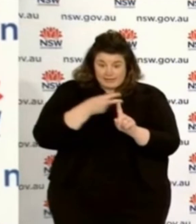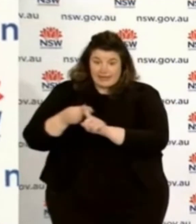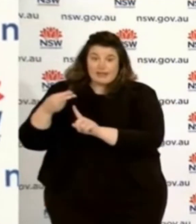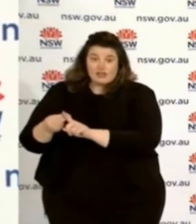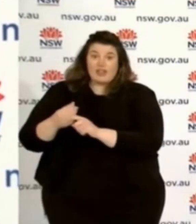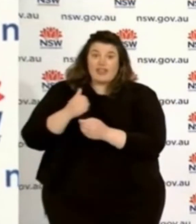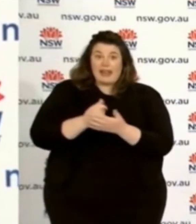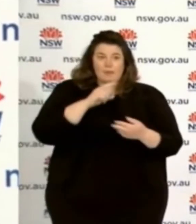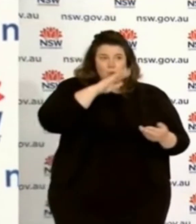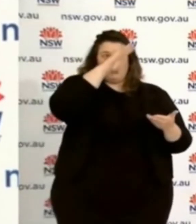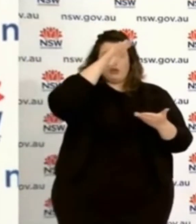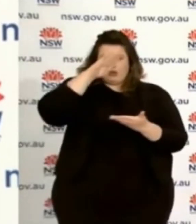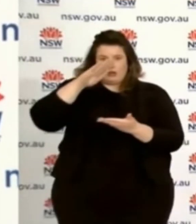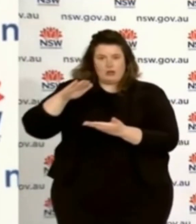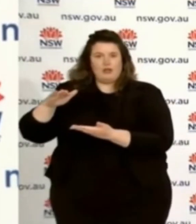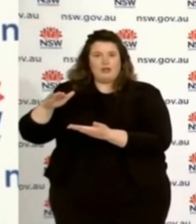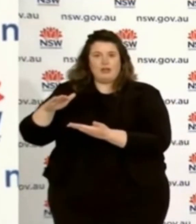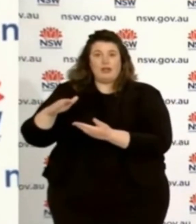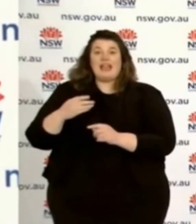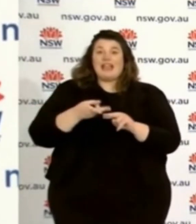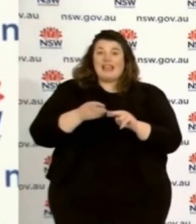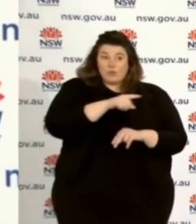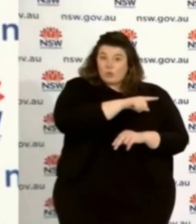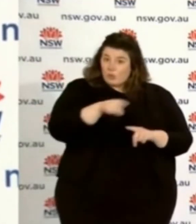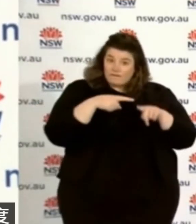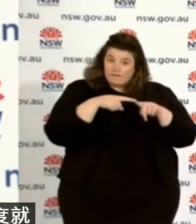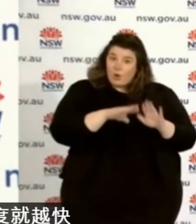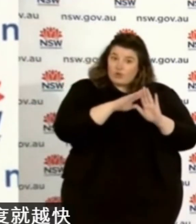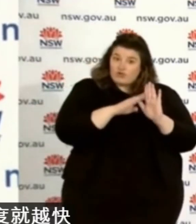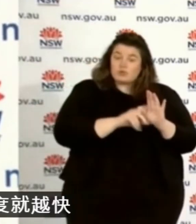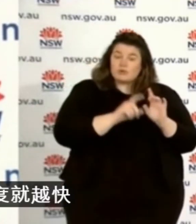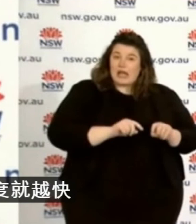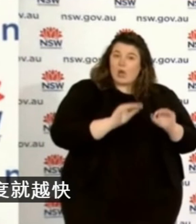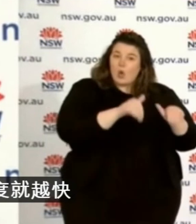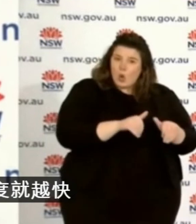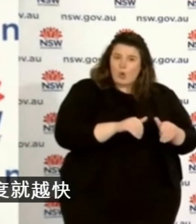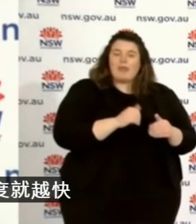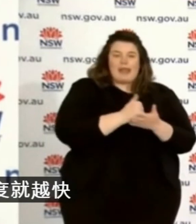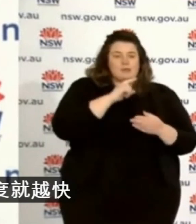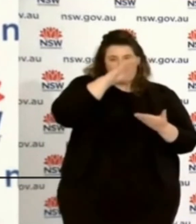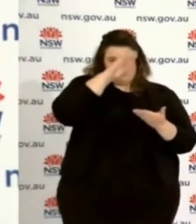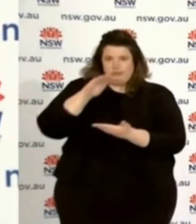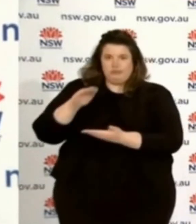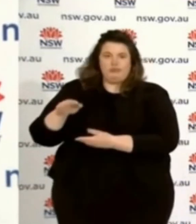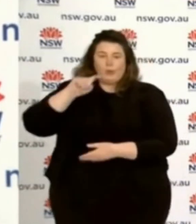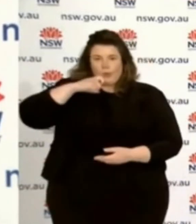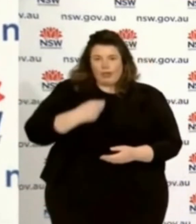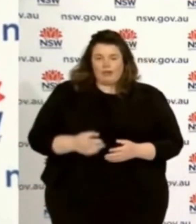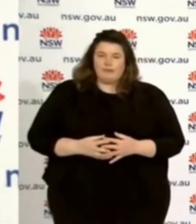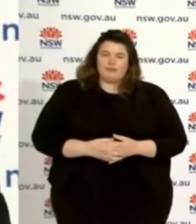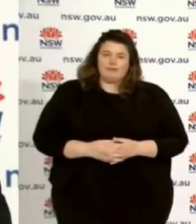will see that decline, and the more people obeying the public health orders, the quicker that decline. Now,